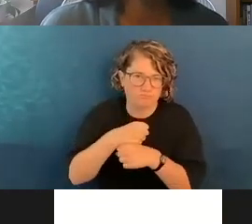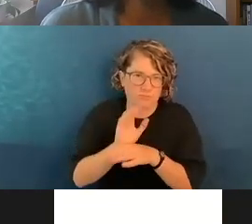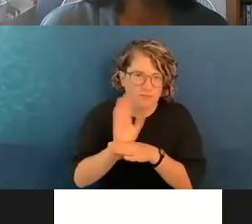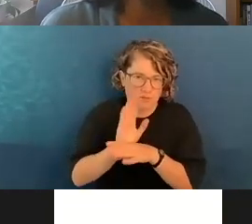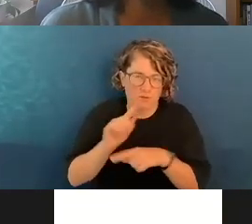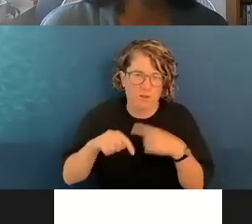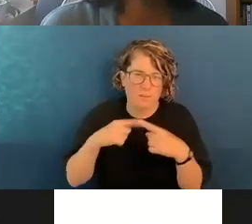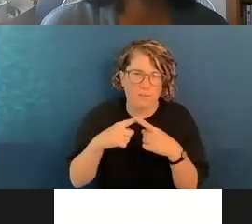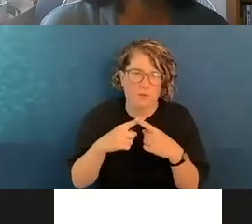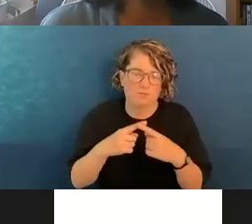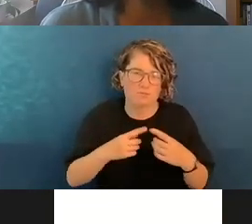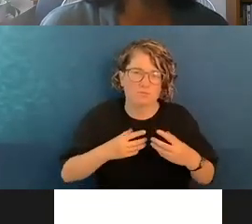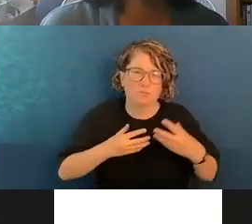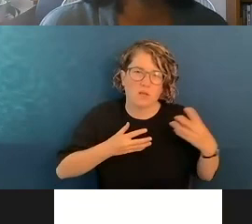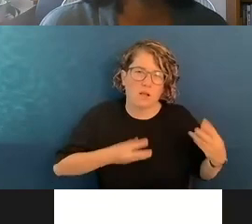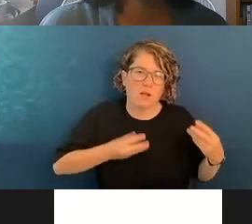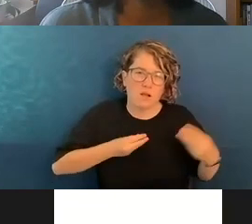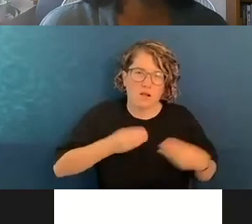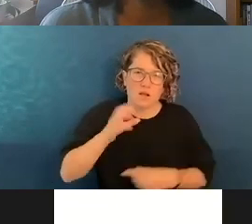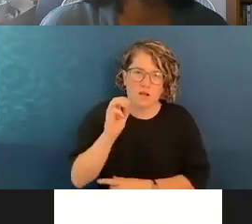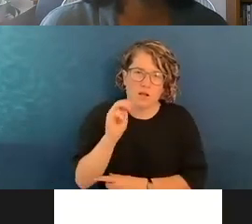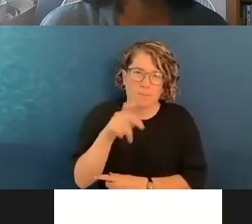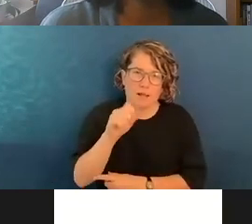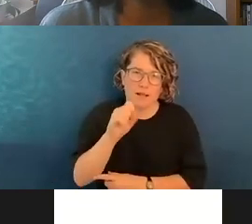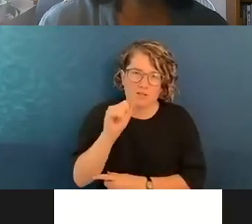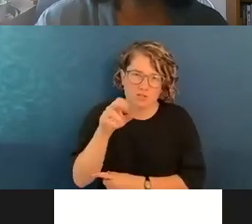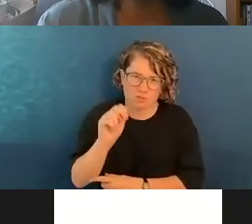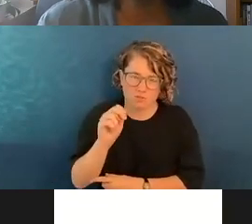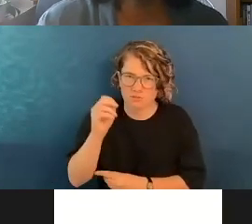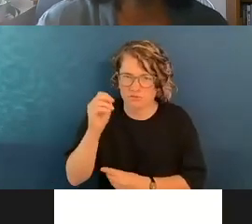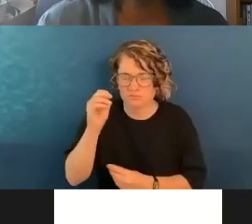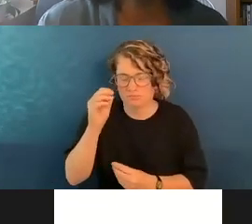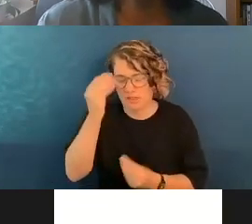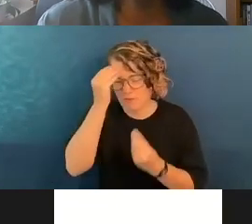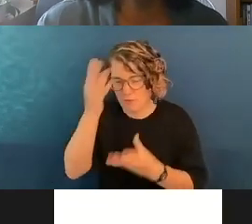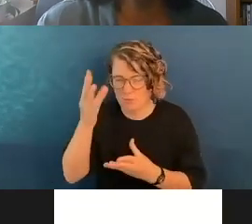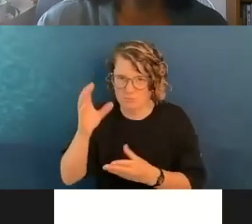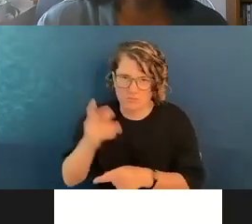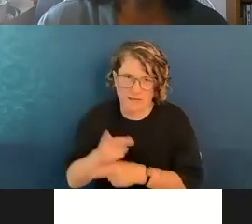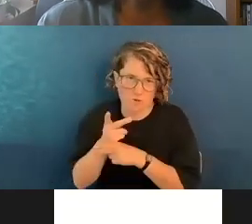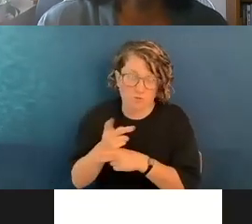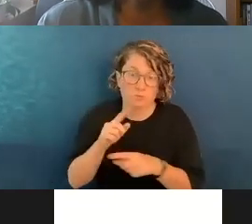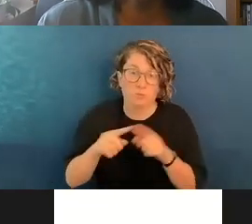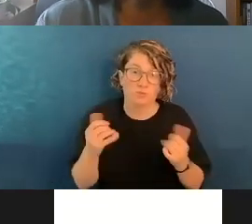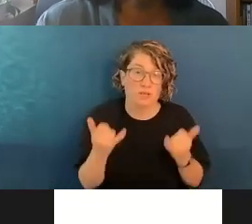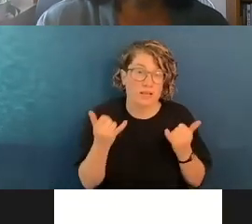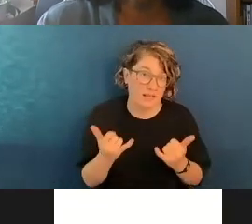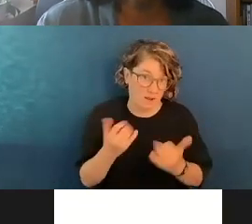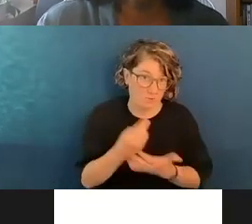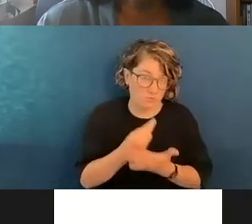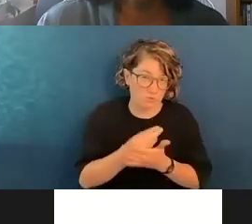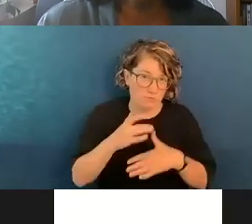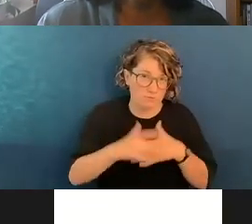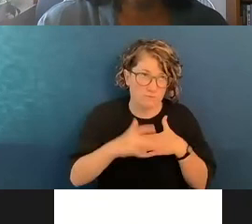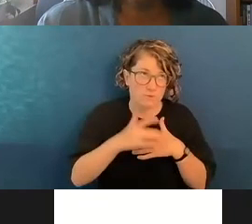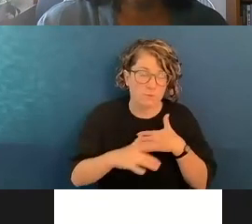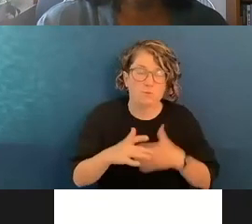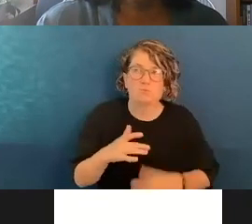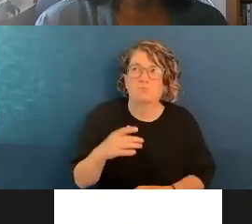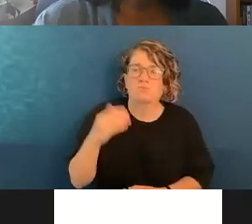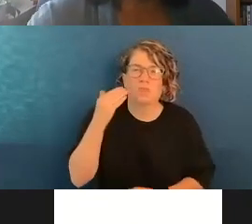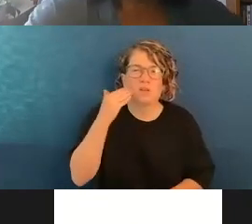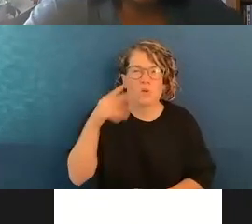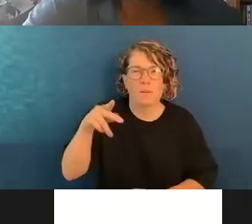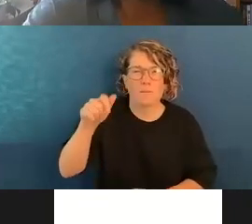care for this learning series. But for right now, what is available, I do know that Pat